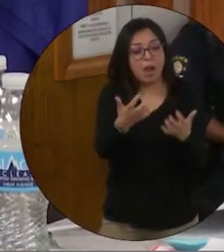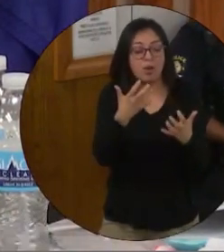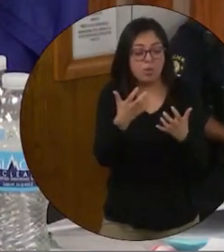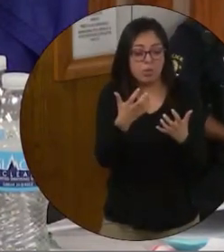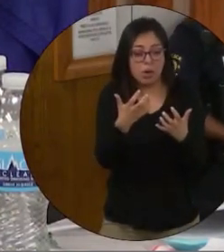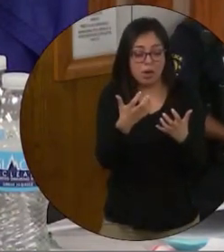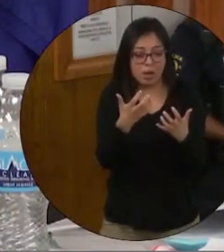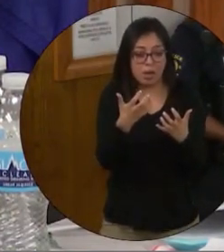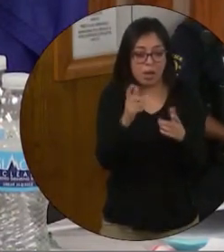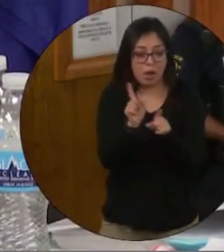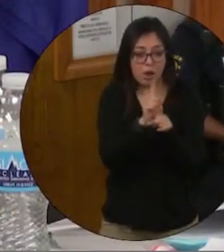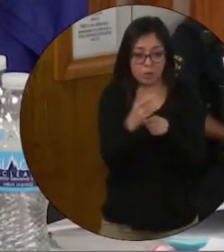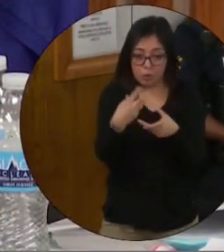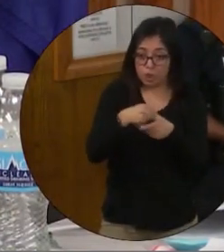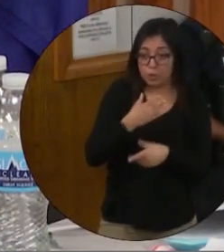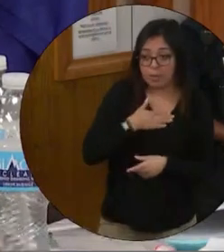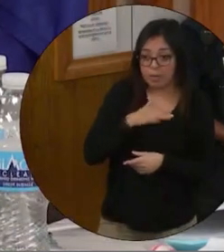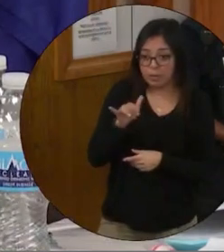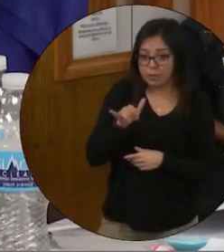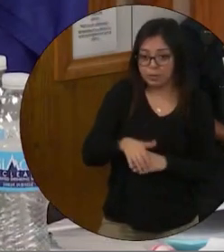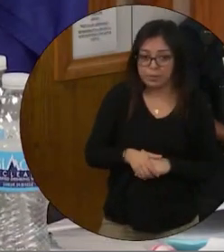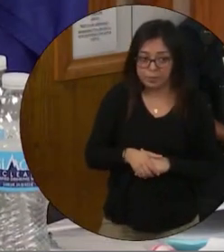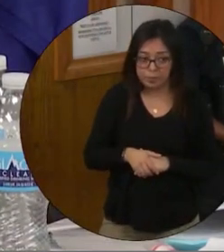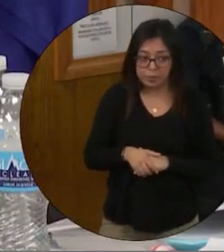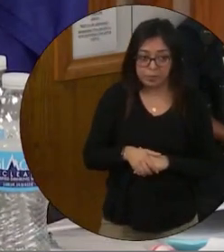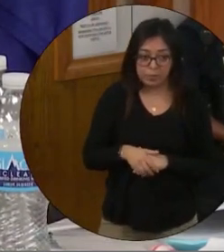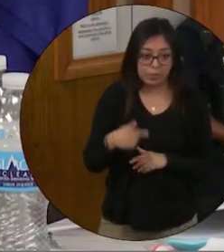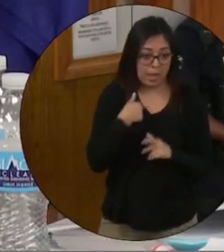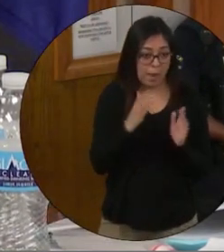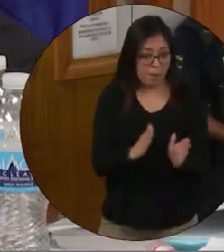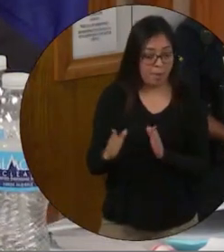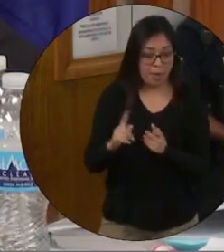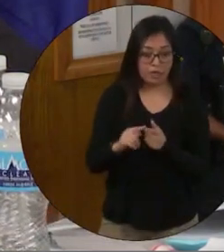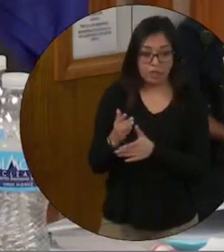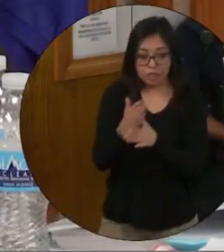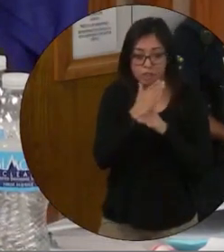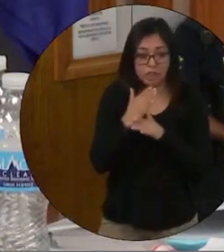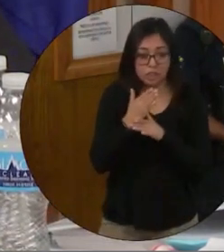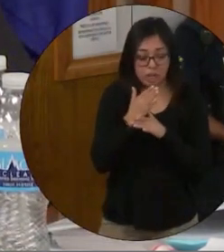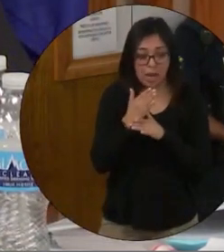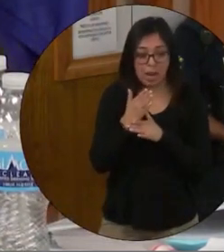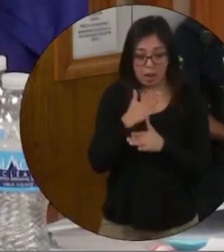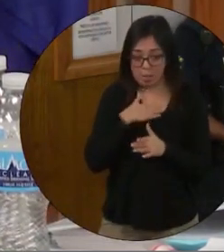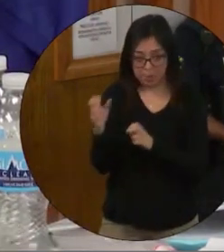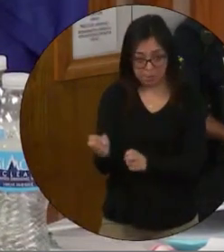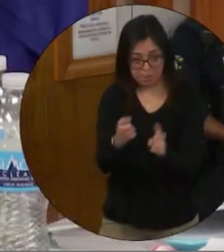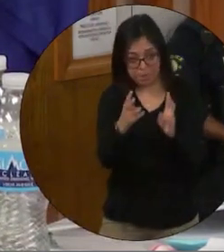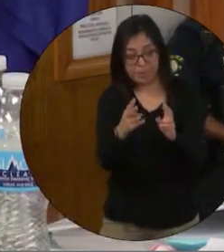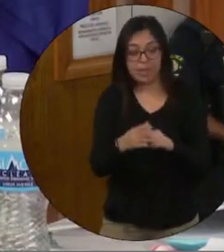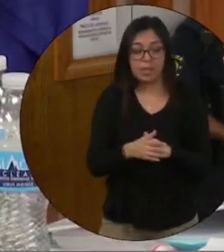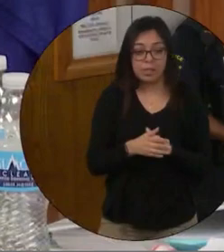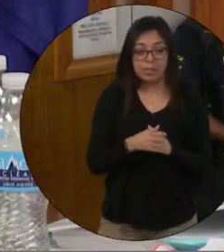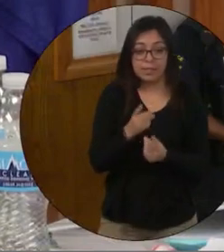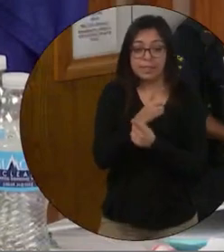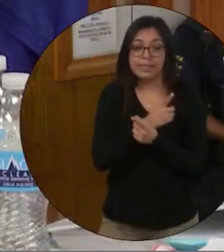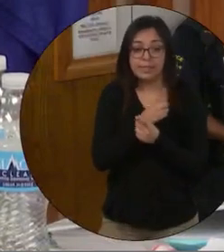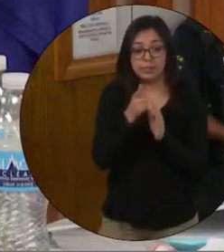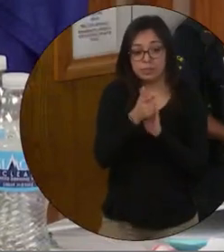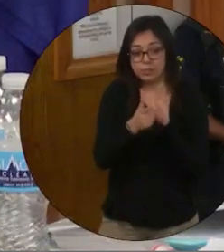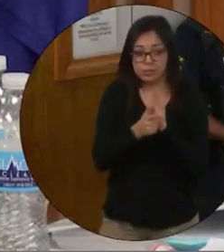to include mine. And I am prepared to share an excerpt of mine. Dear Attorney